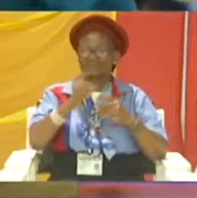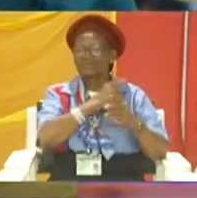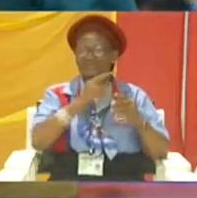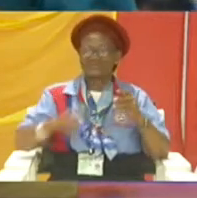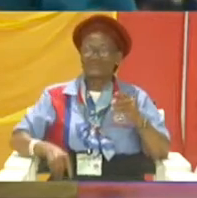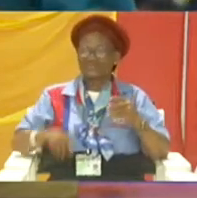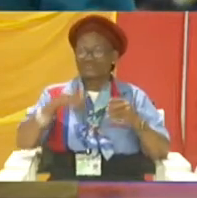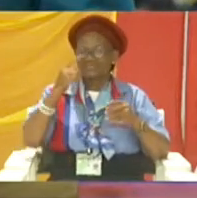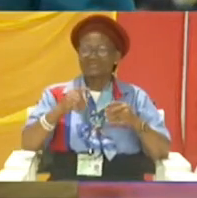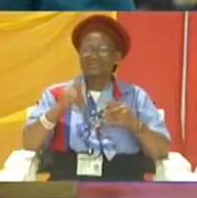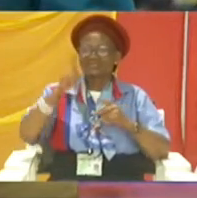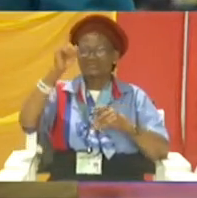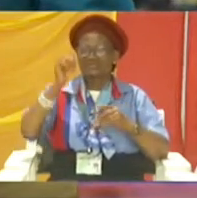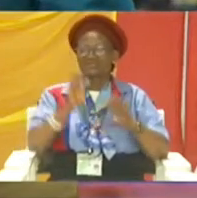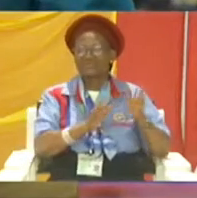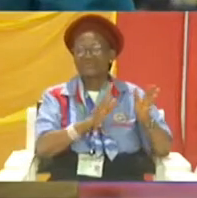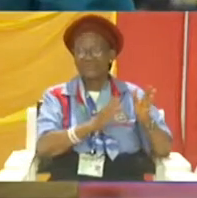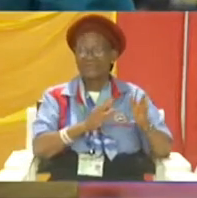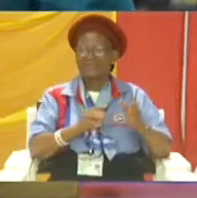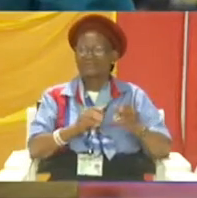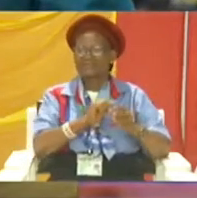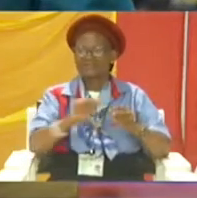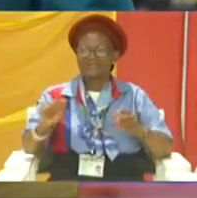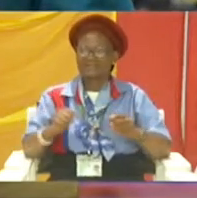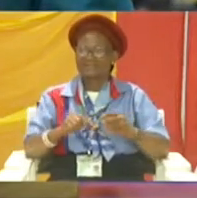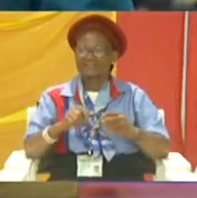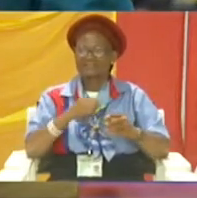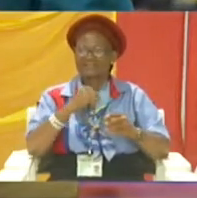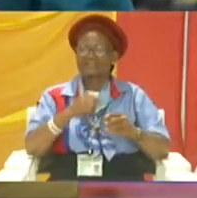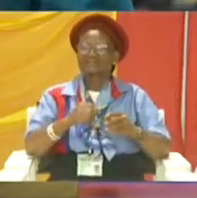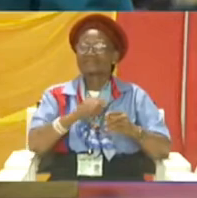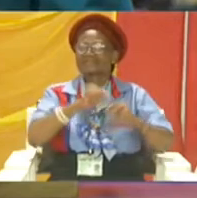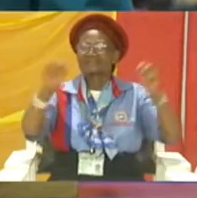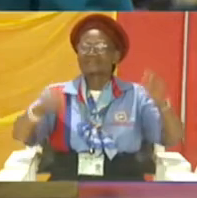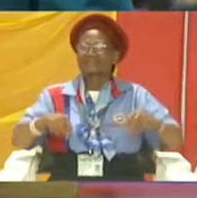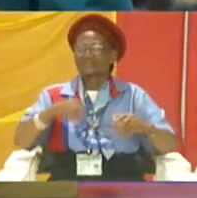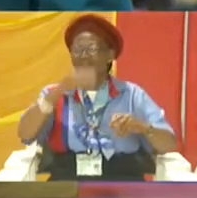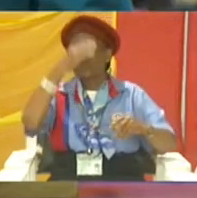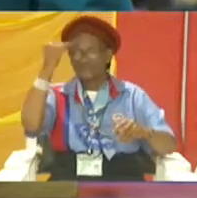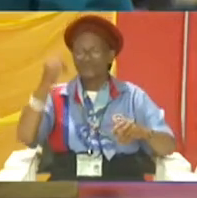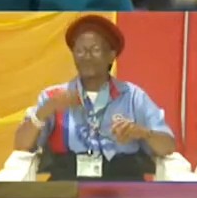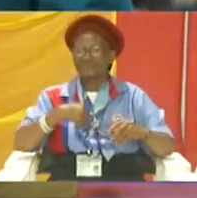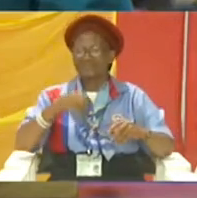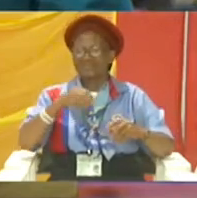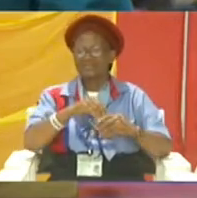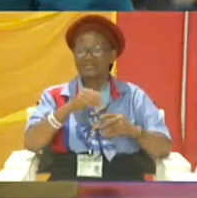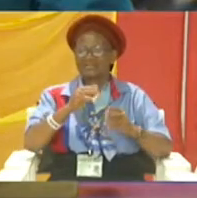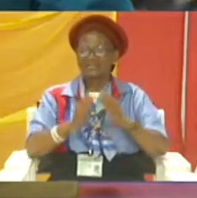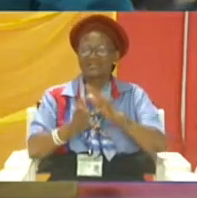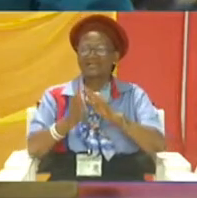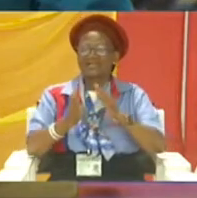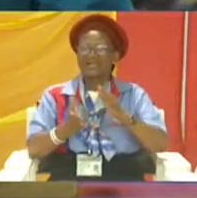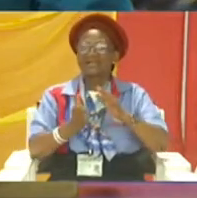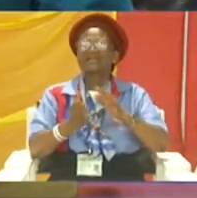thou preparest a table before me in the presence of my